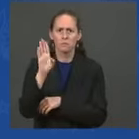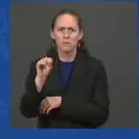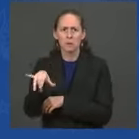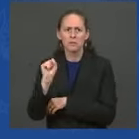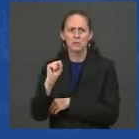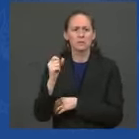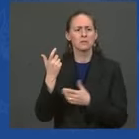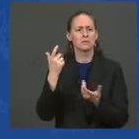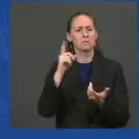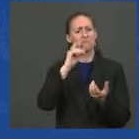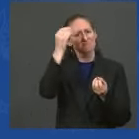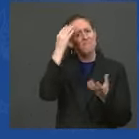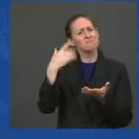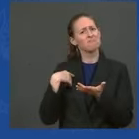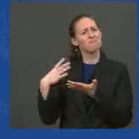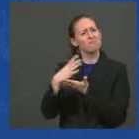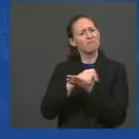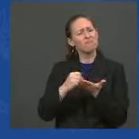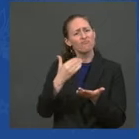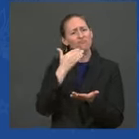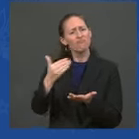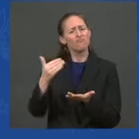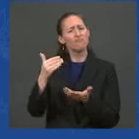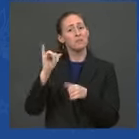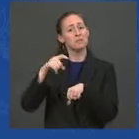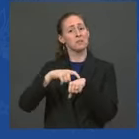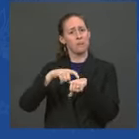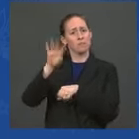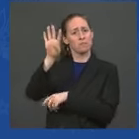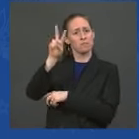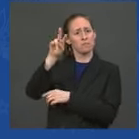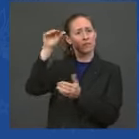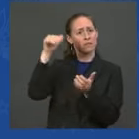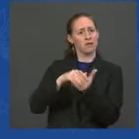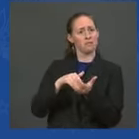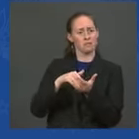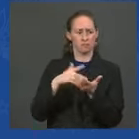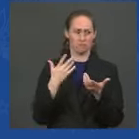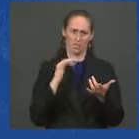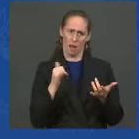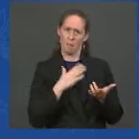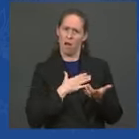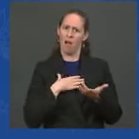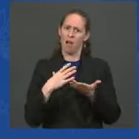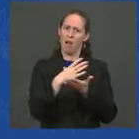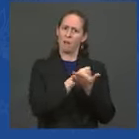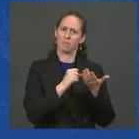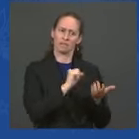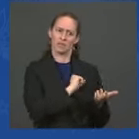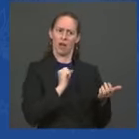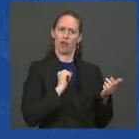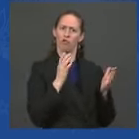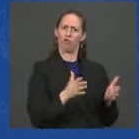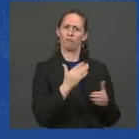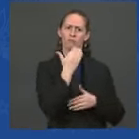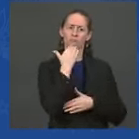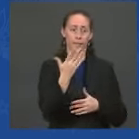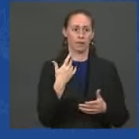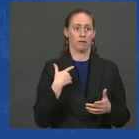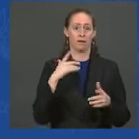Senator, $42,000 a year. That was a decent salary. And I could not afford the child